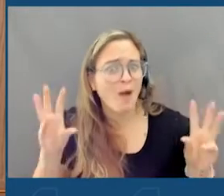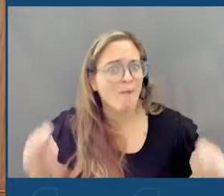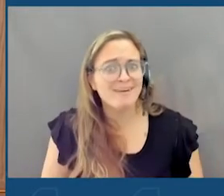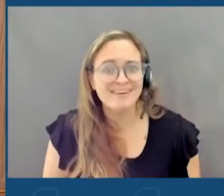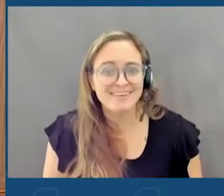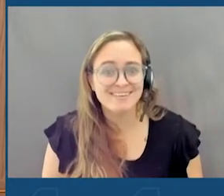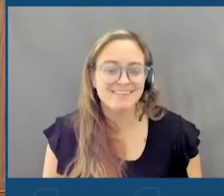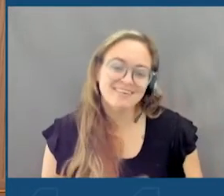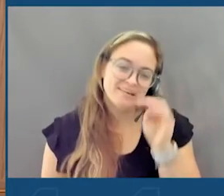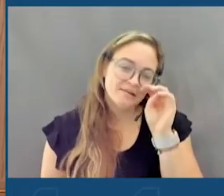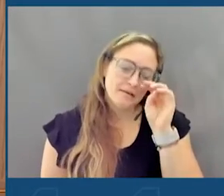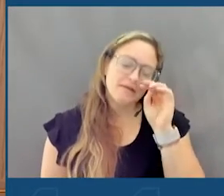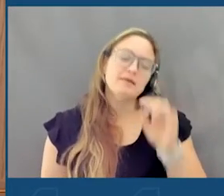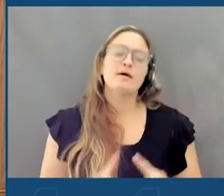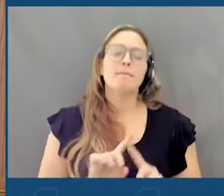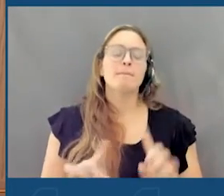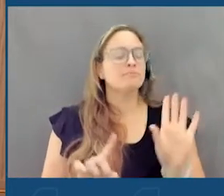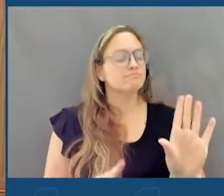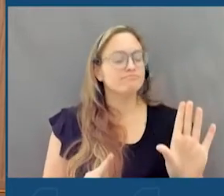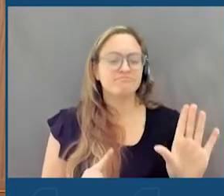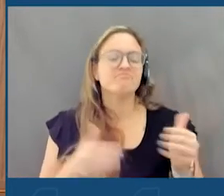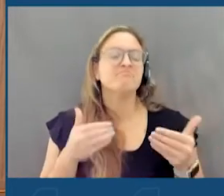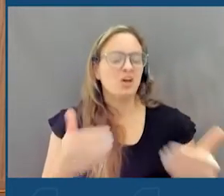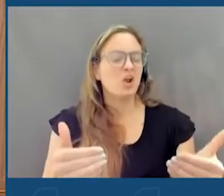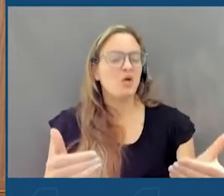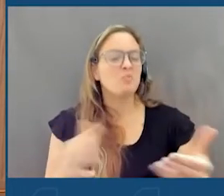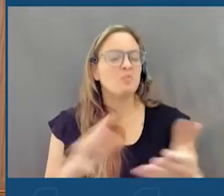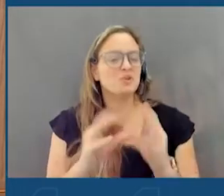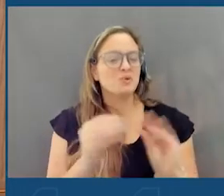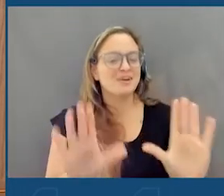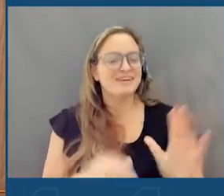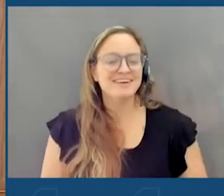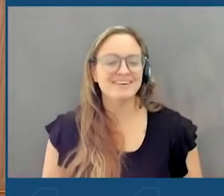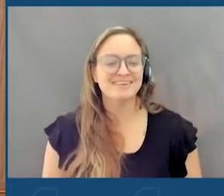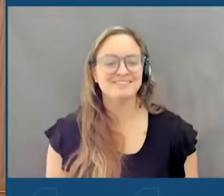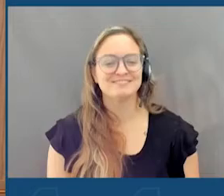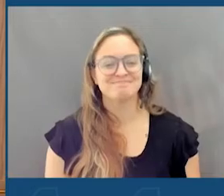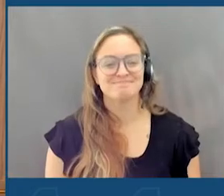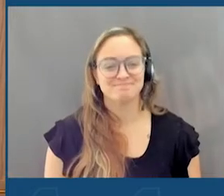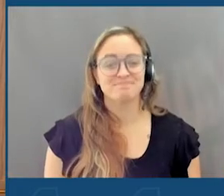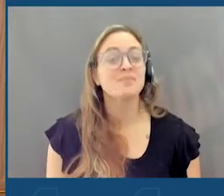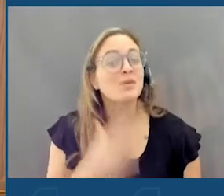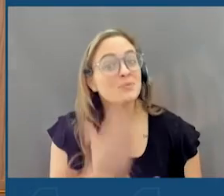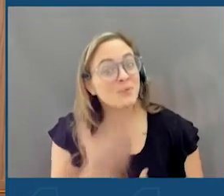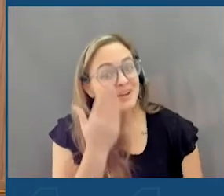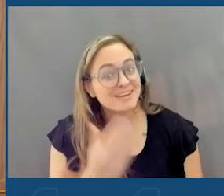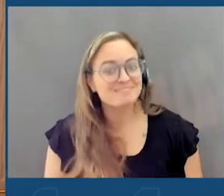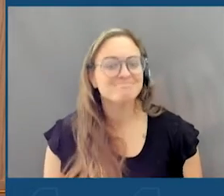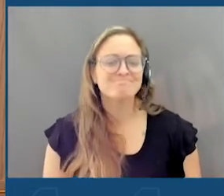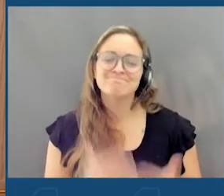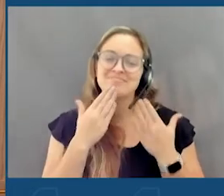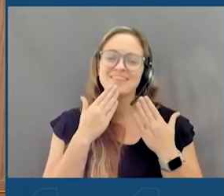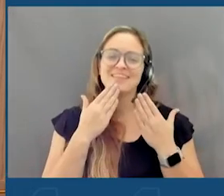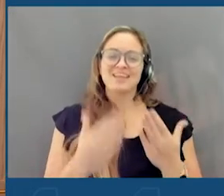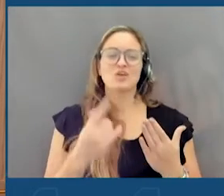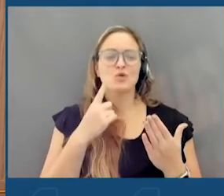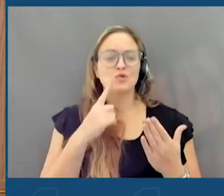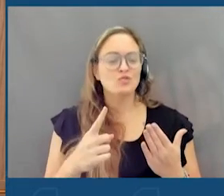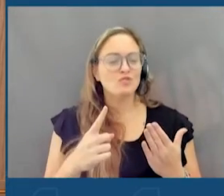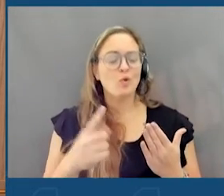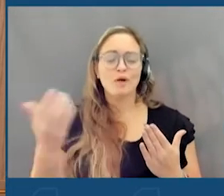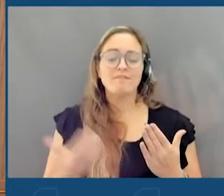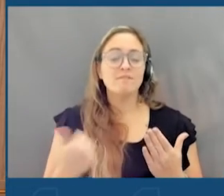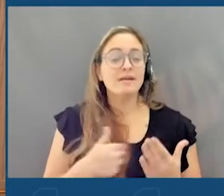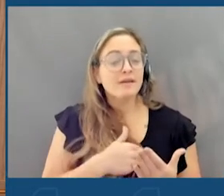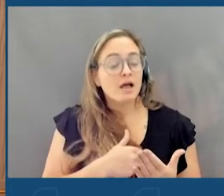But let's get on with our story. Good morning, and thank you for inviting